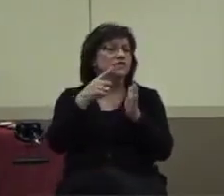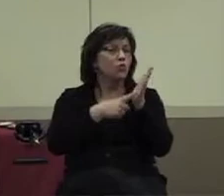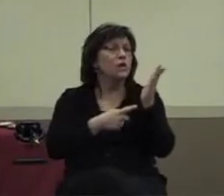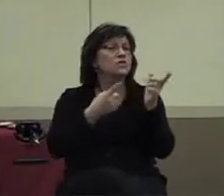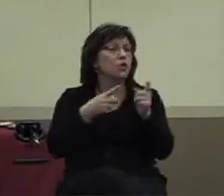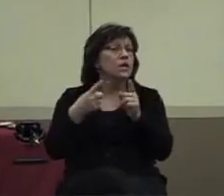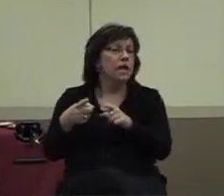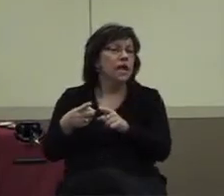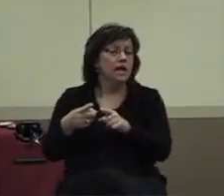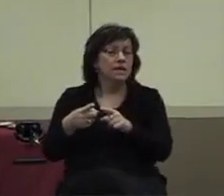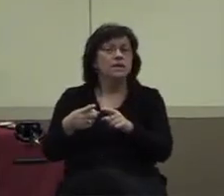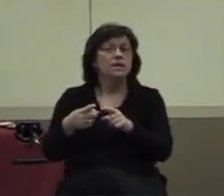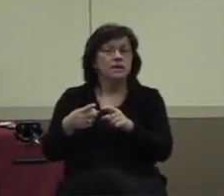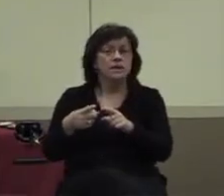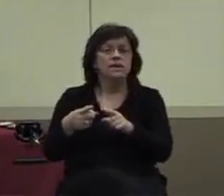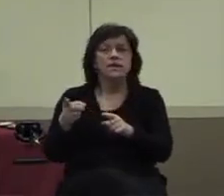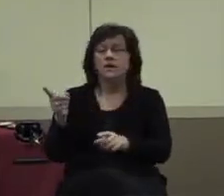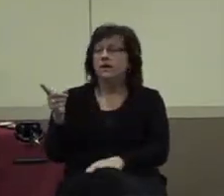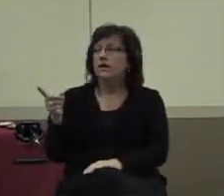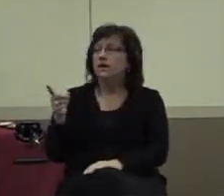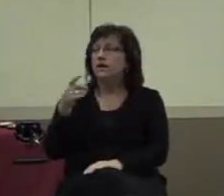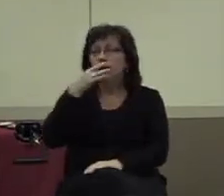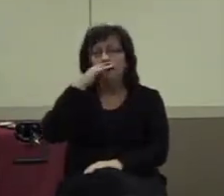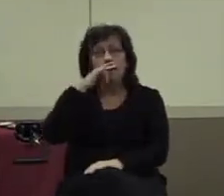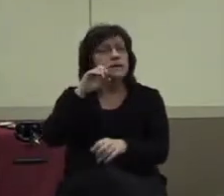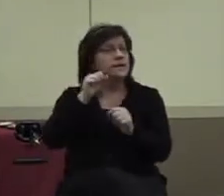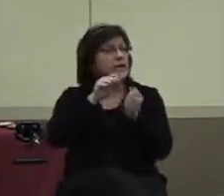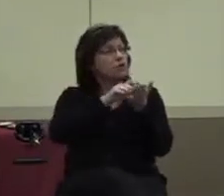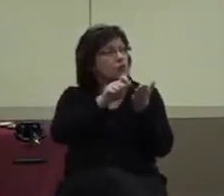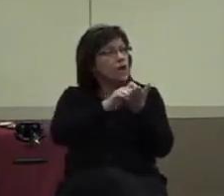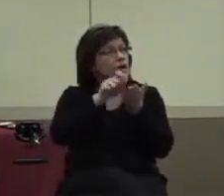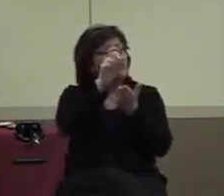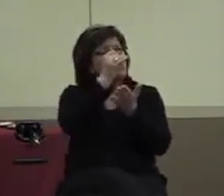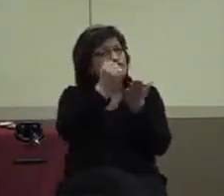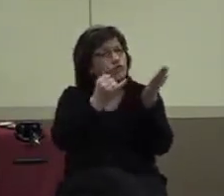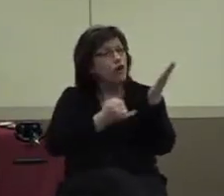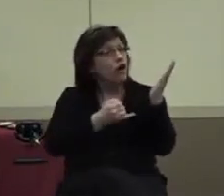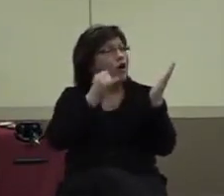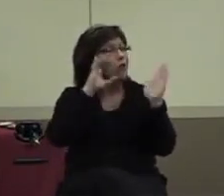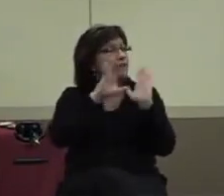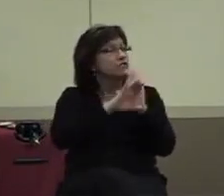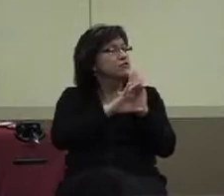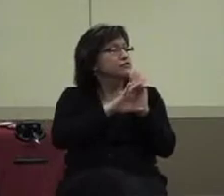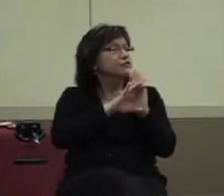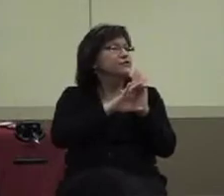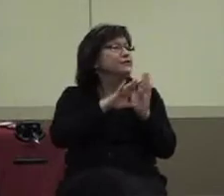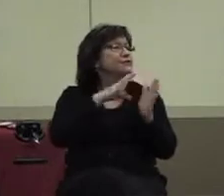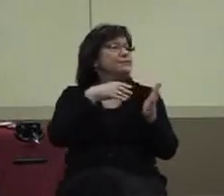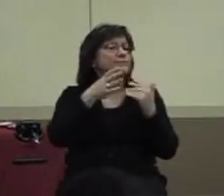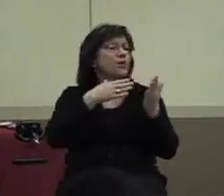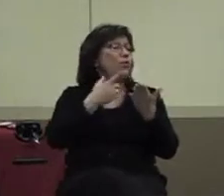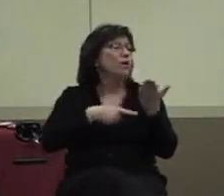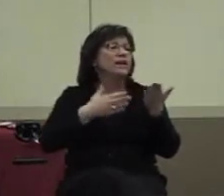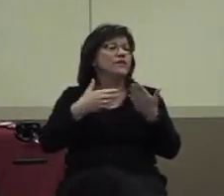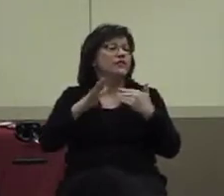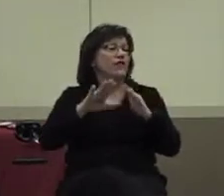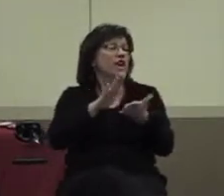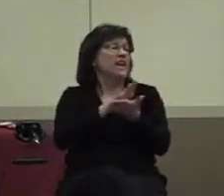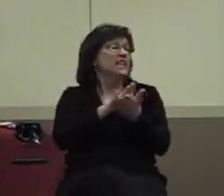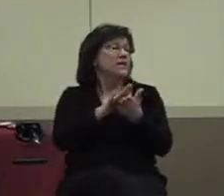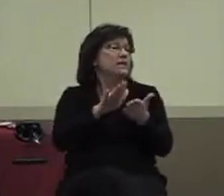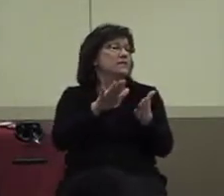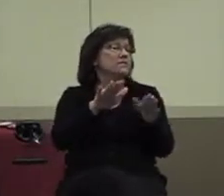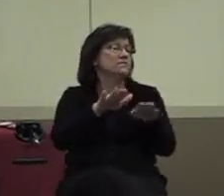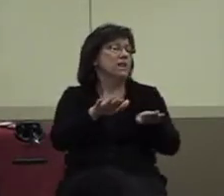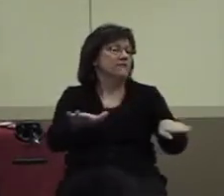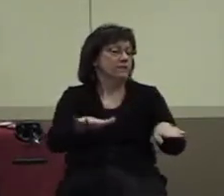So here's what was going on. The kid can write or draw a picture depending on their academic levels, and then the teacher can dictate if